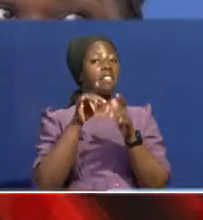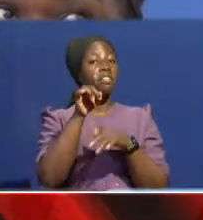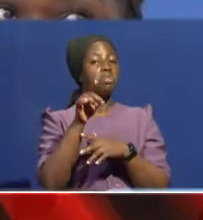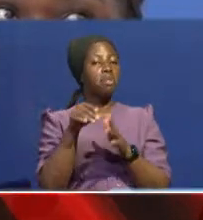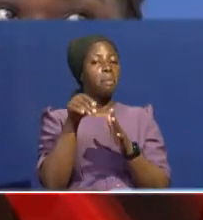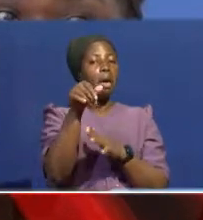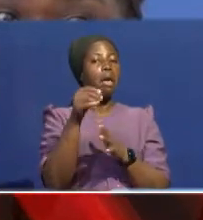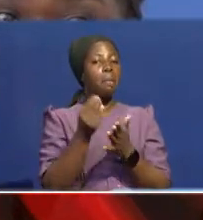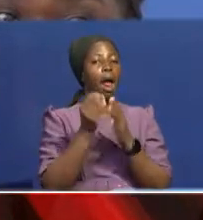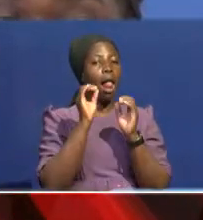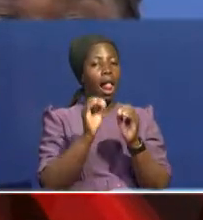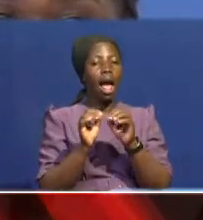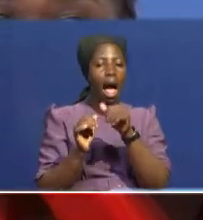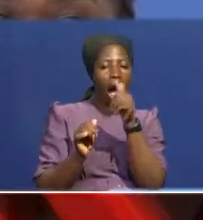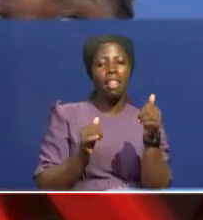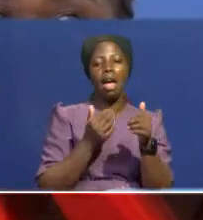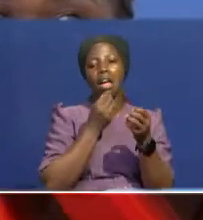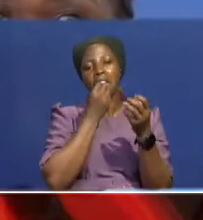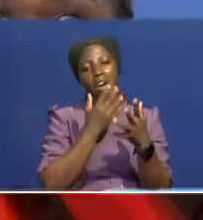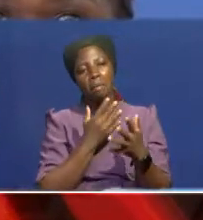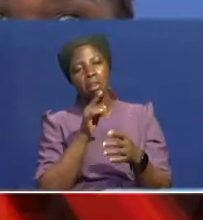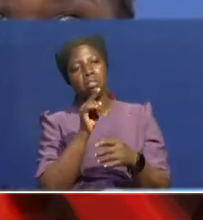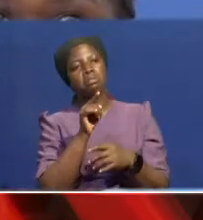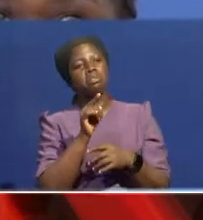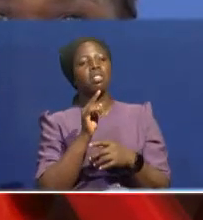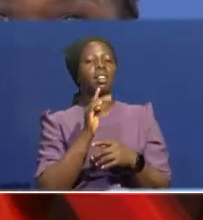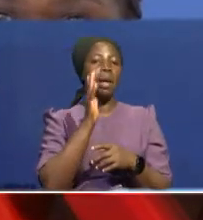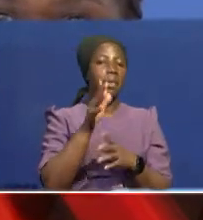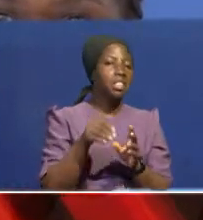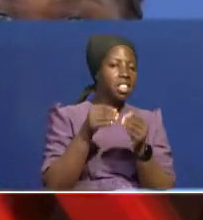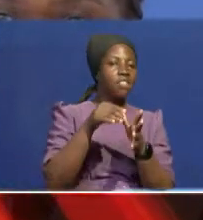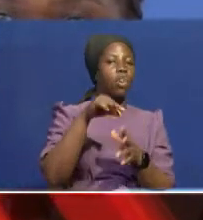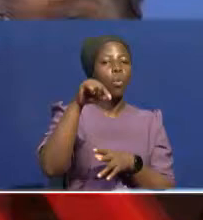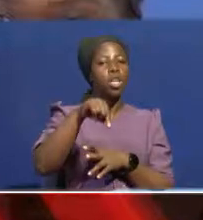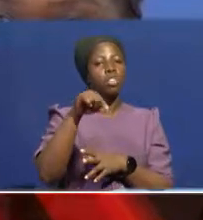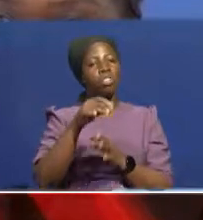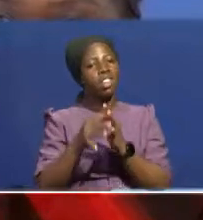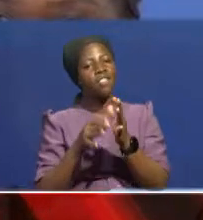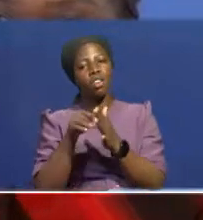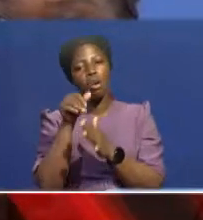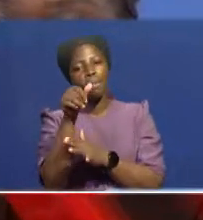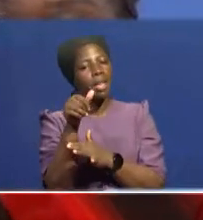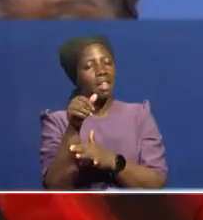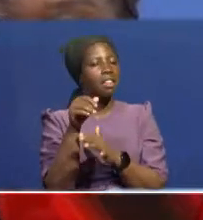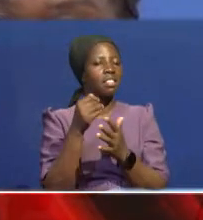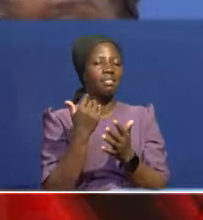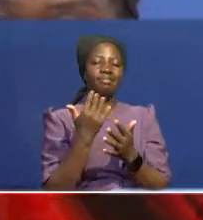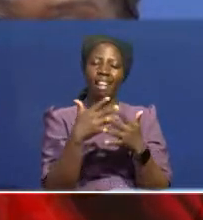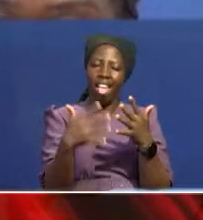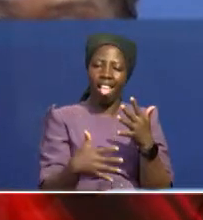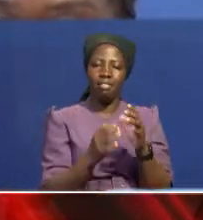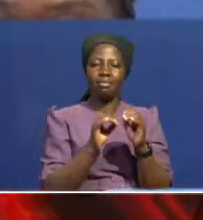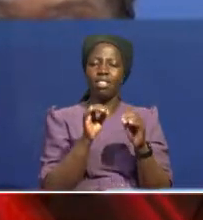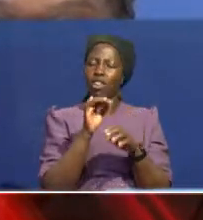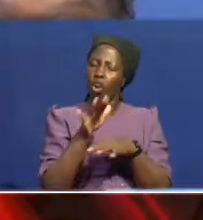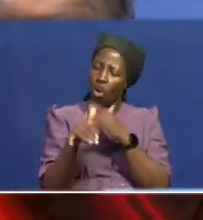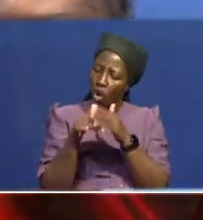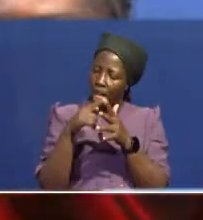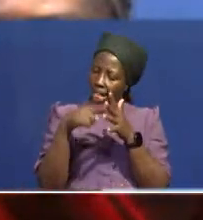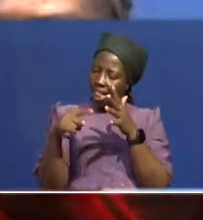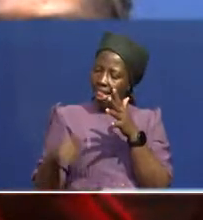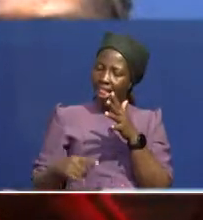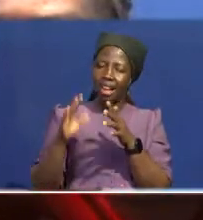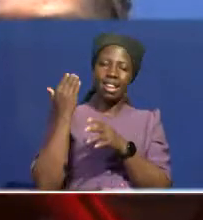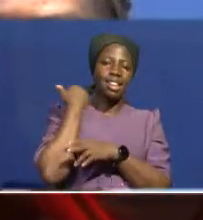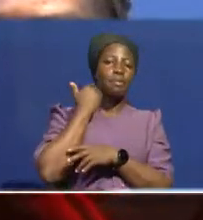being told that, oh, we will give you a huge quotation if you don't pay us this amount of money. All those are criminal activities.